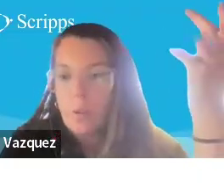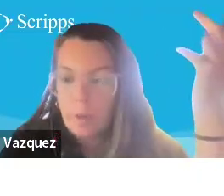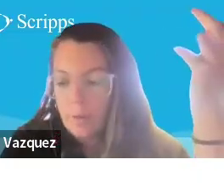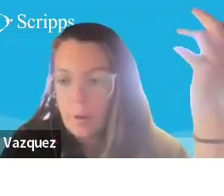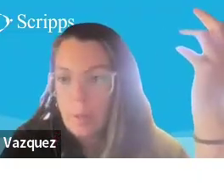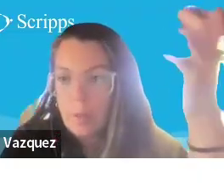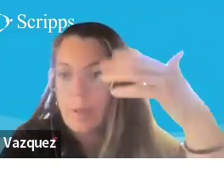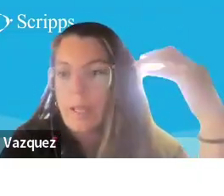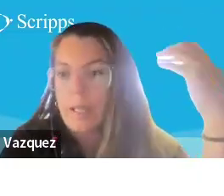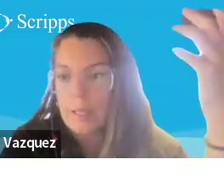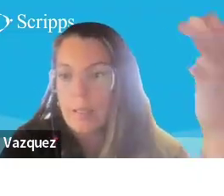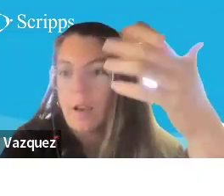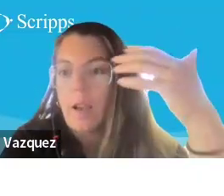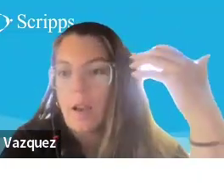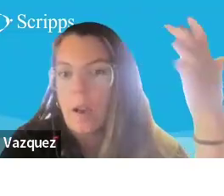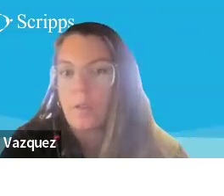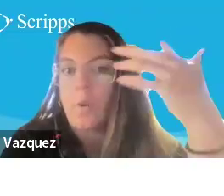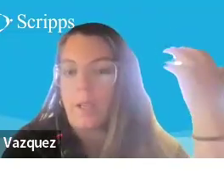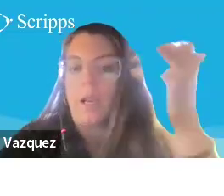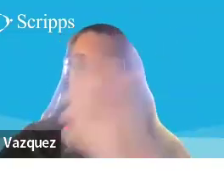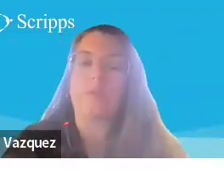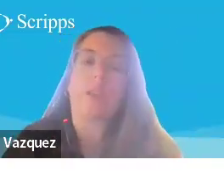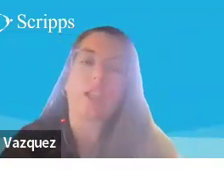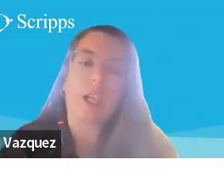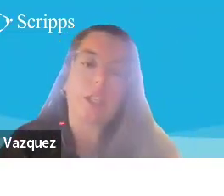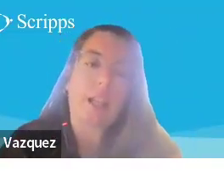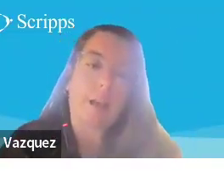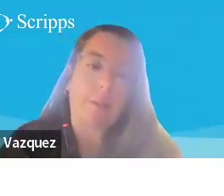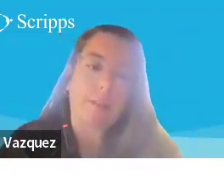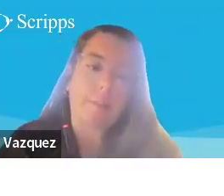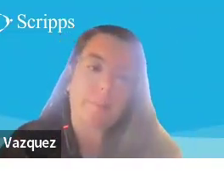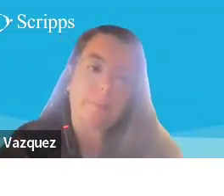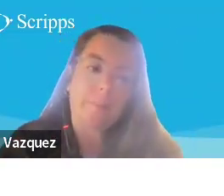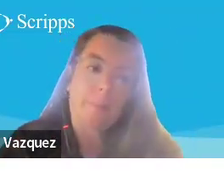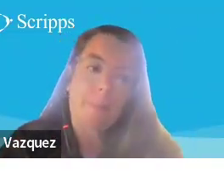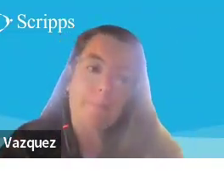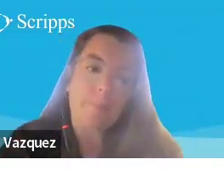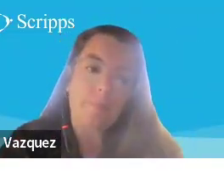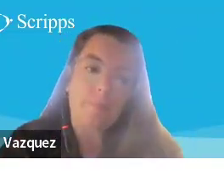every quarter or whatever it may be, but like this ongoing kind of education that happens.